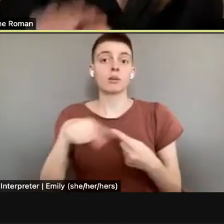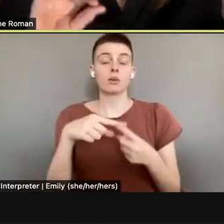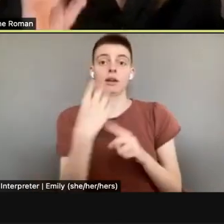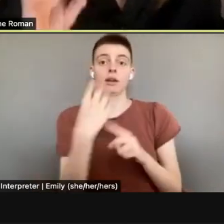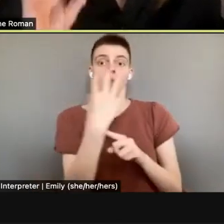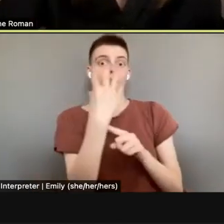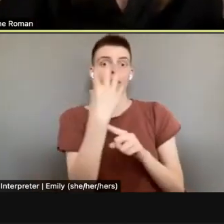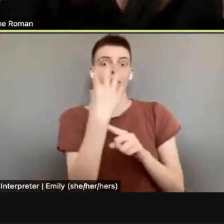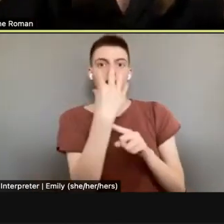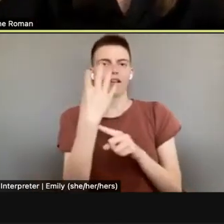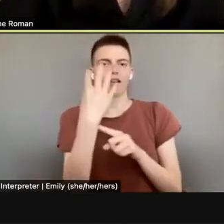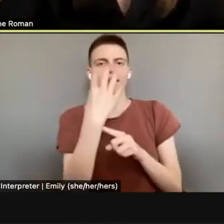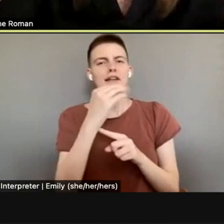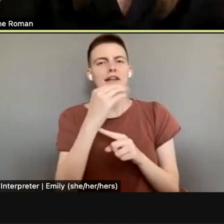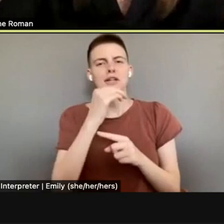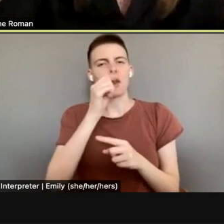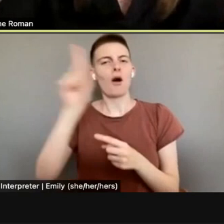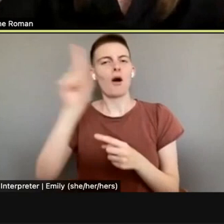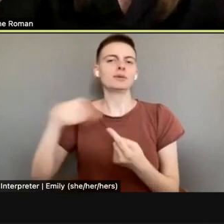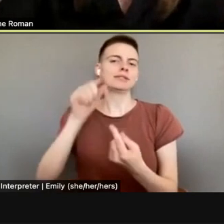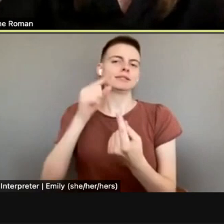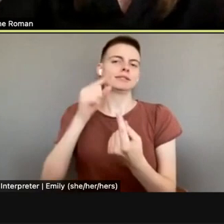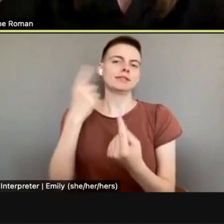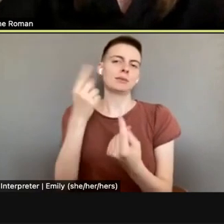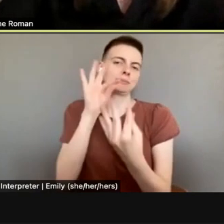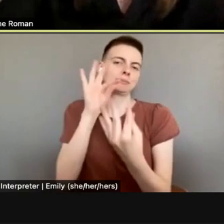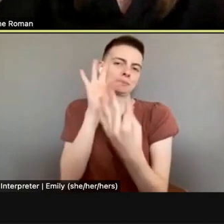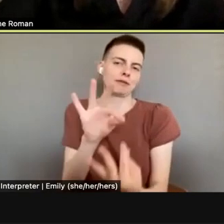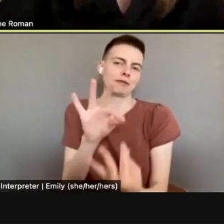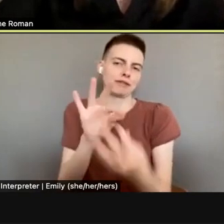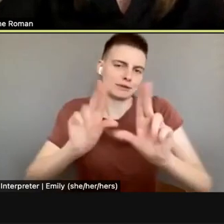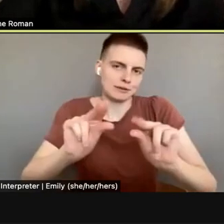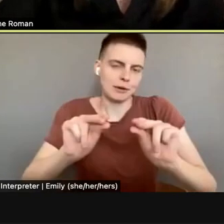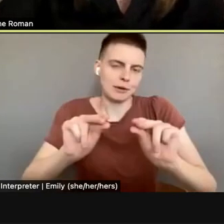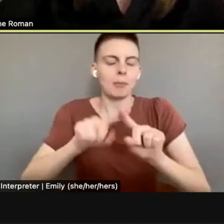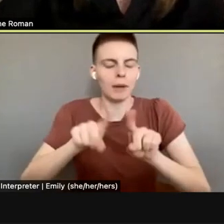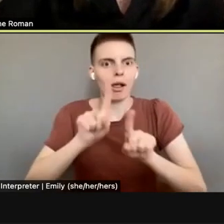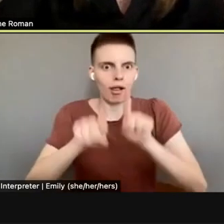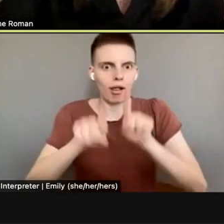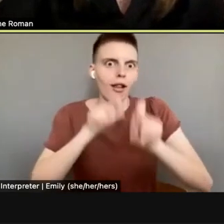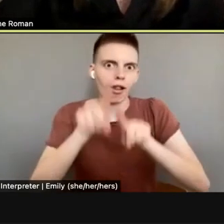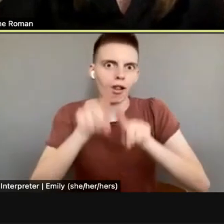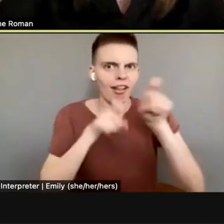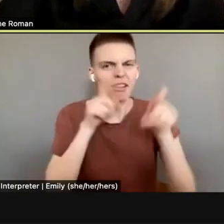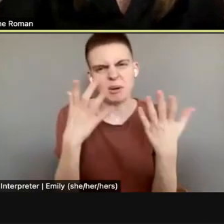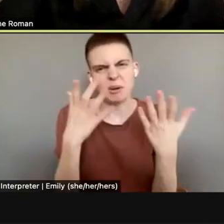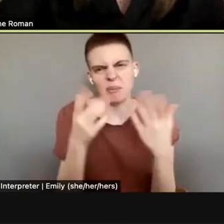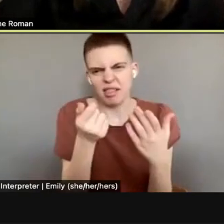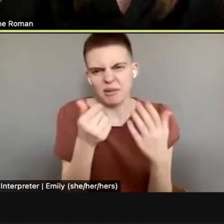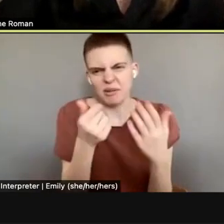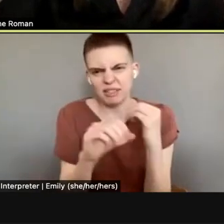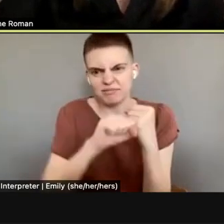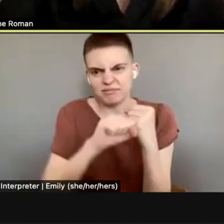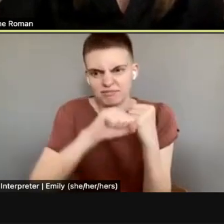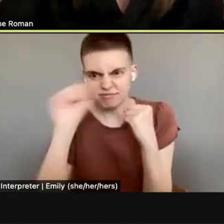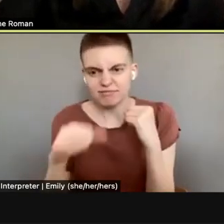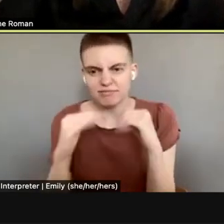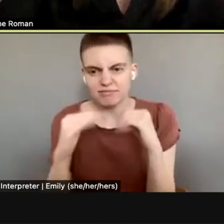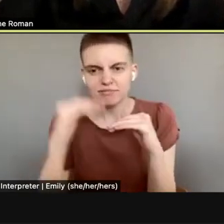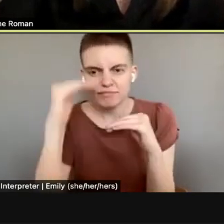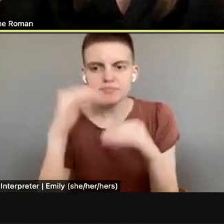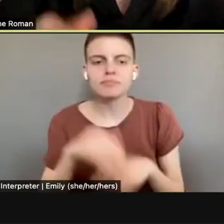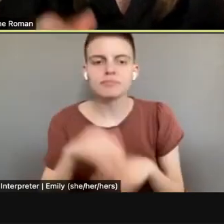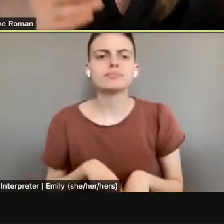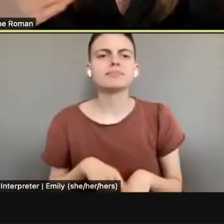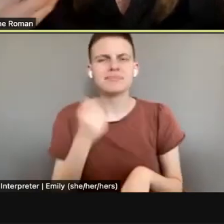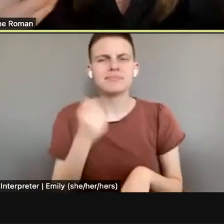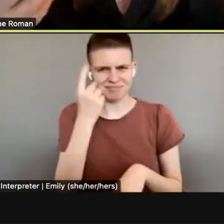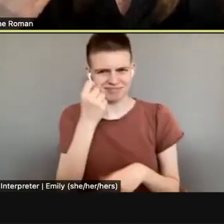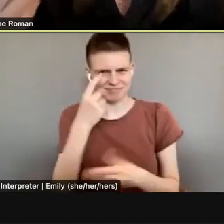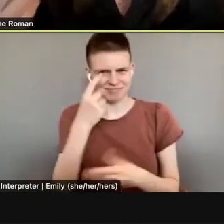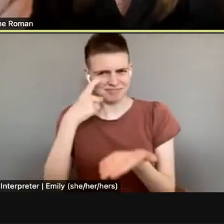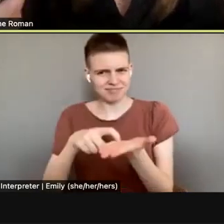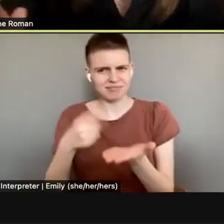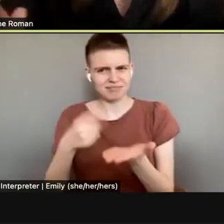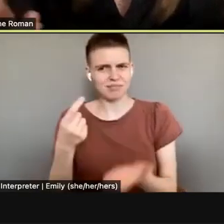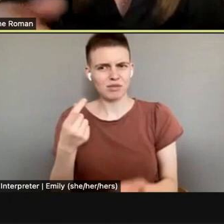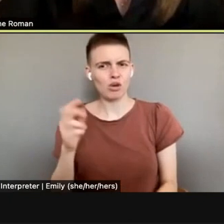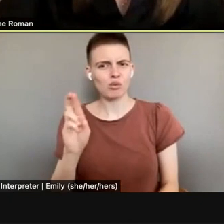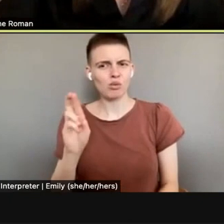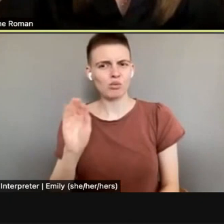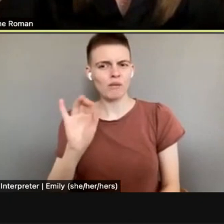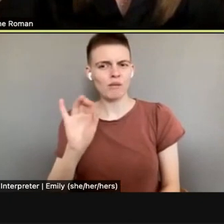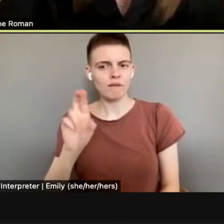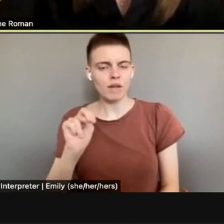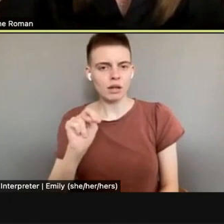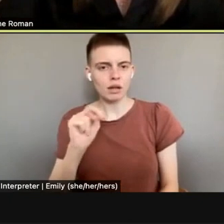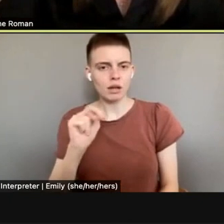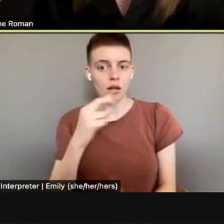always exactly the way you want it to be. I also want to point out that, as Griffin did not look in the direction of where you would think his mother's